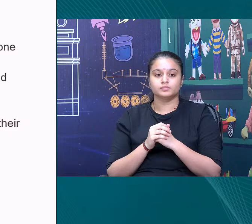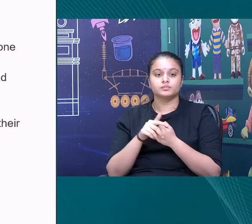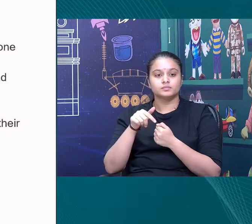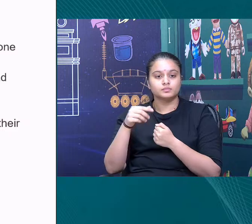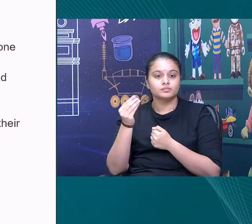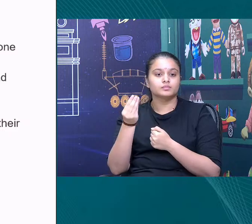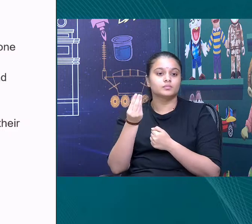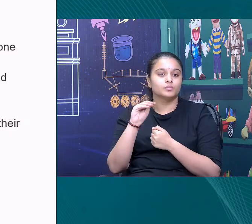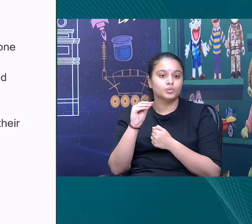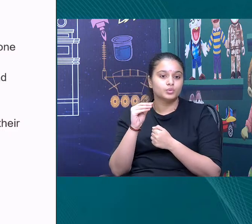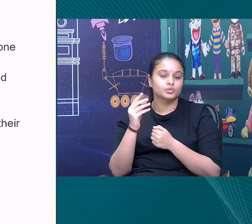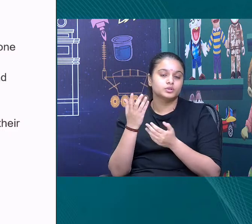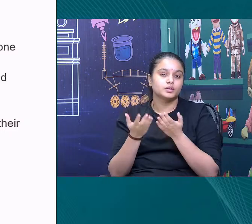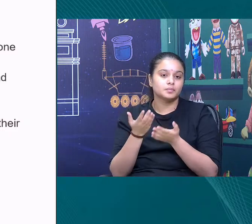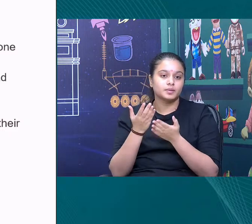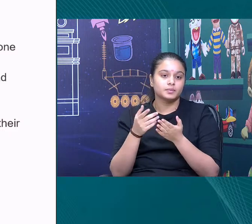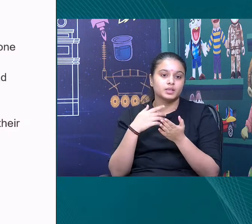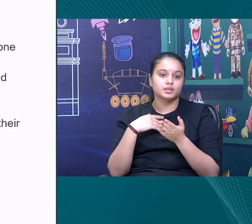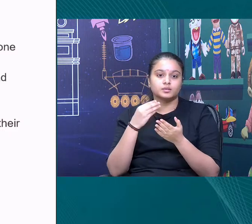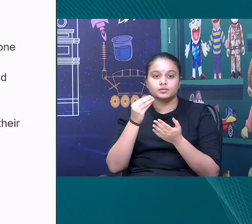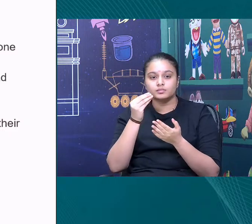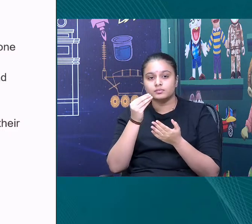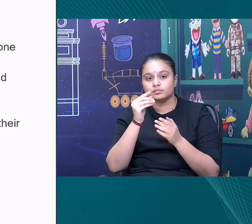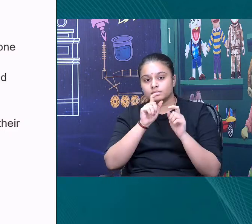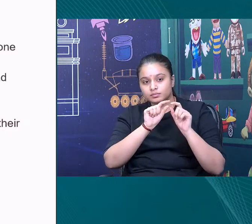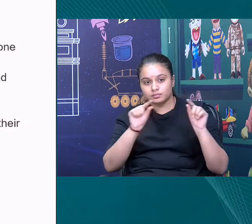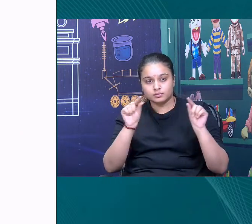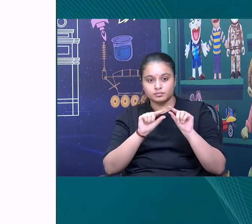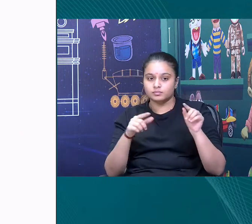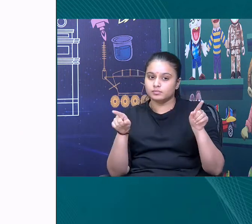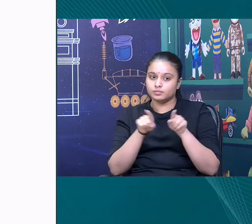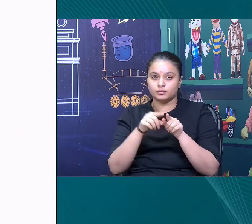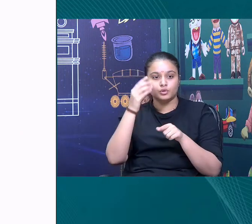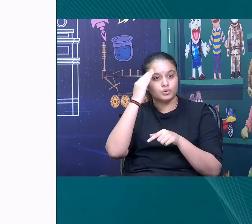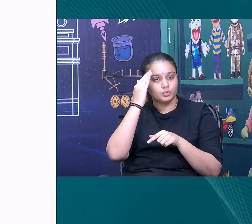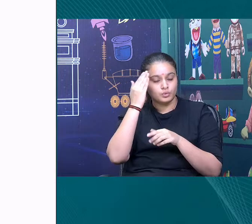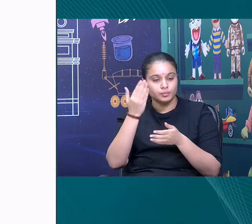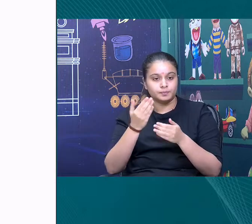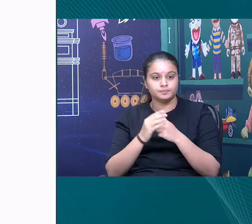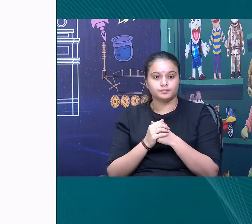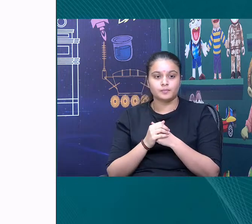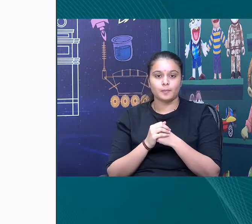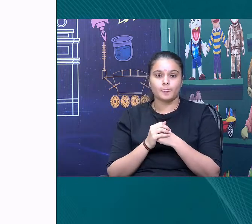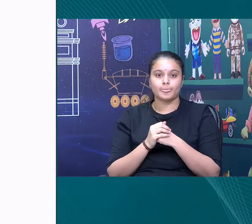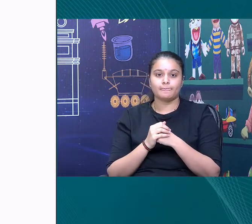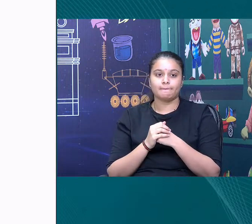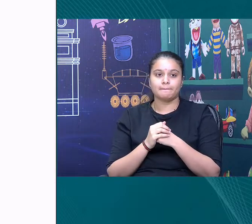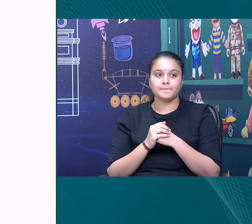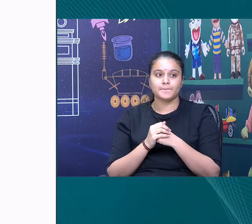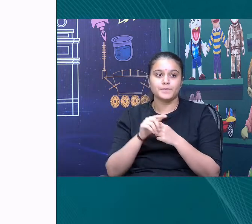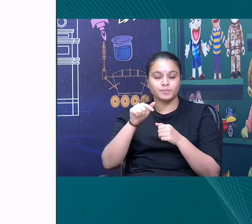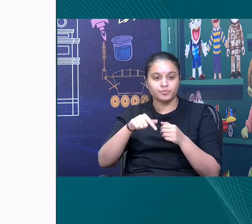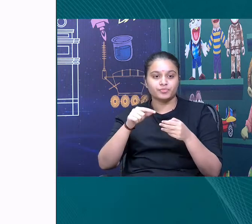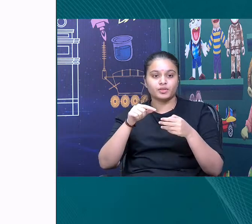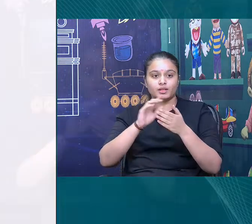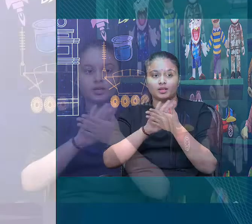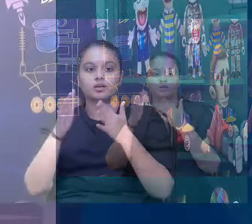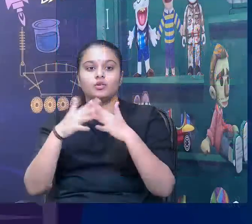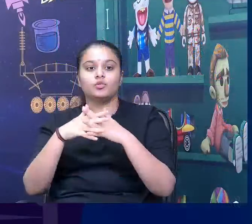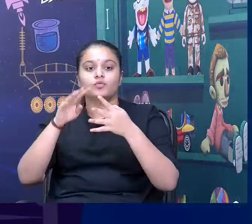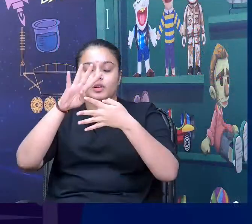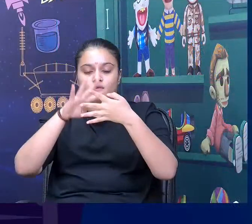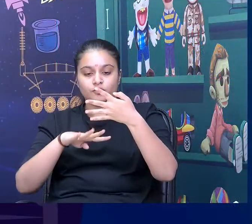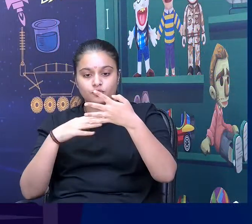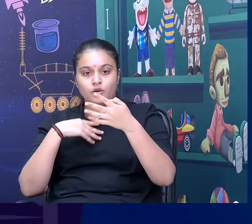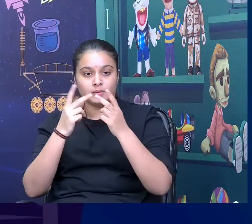So, mostly information that you are already familiar with. Okay, so this is the homework